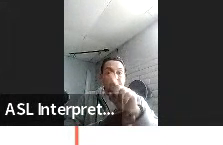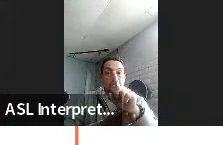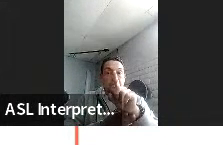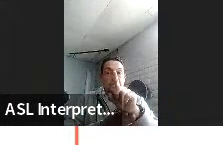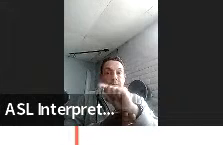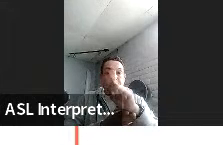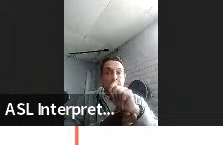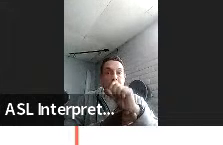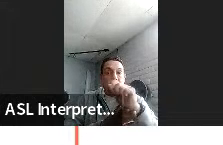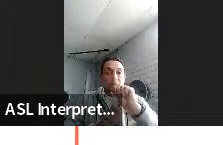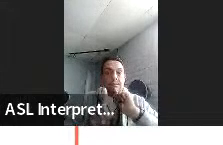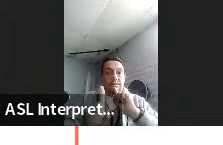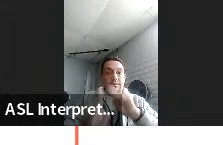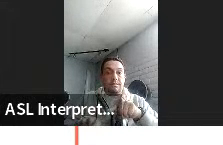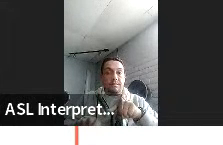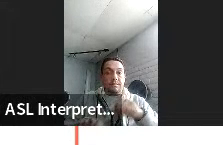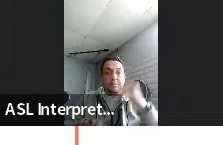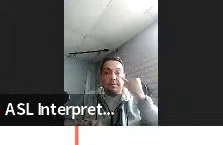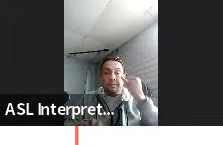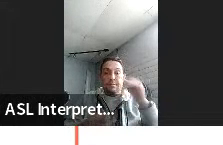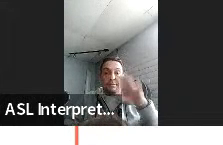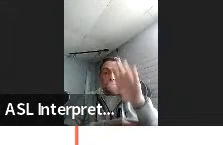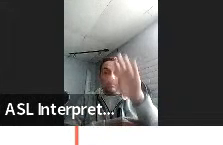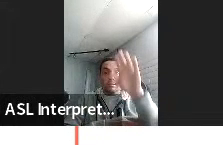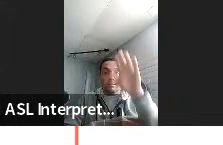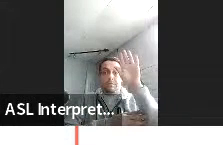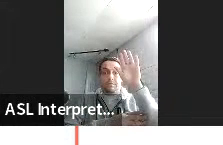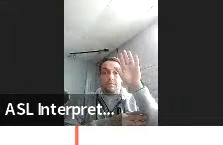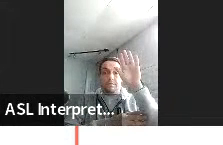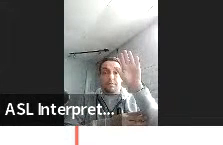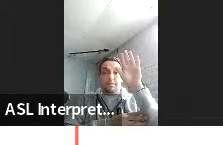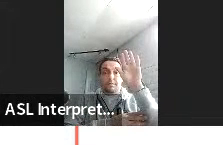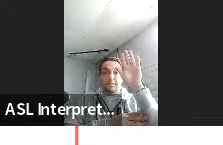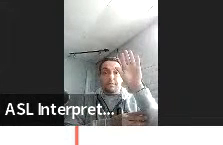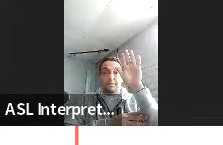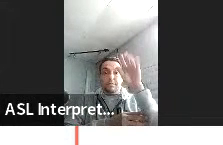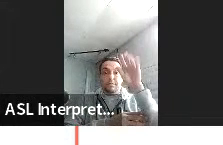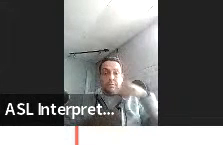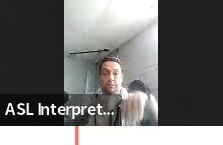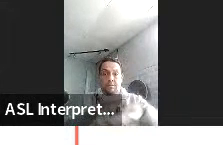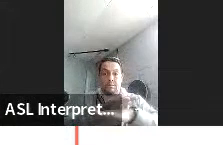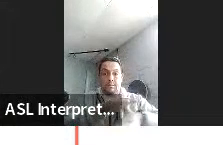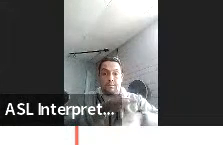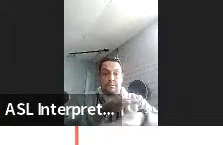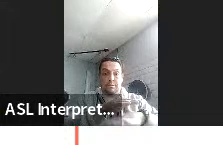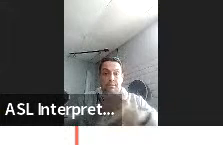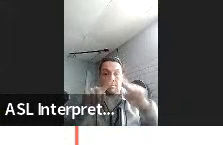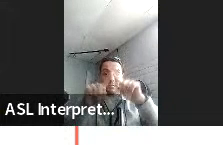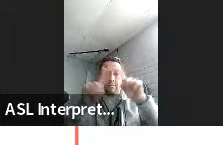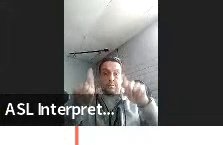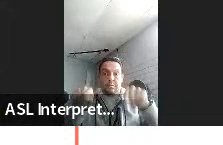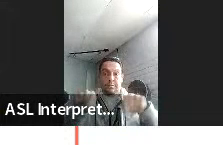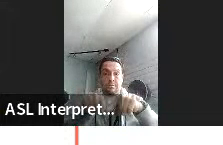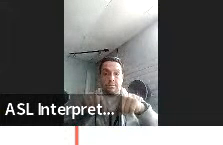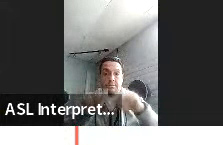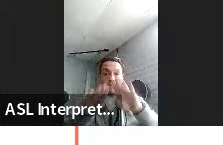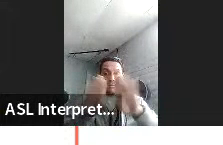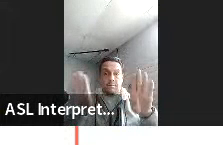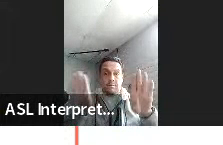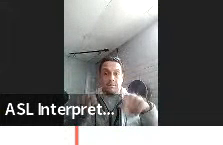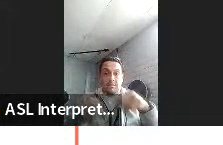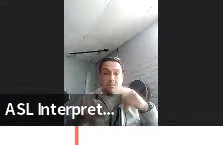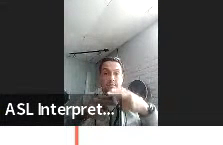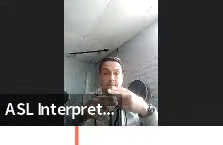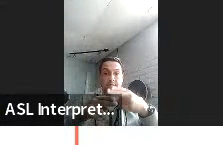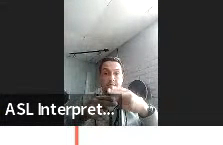wish to ask your question using the raise hand button at the bottom of your screen. When your name is called, you will be able to use the